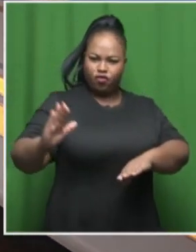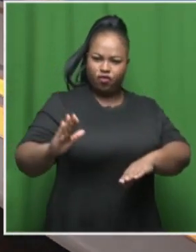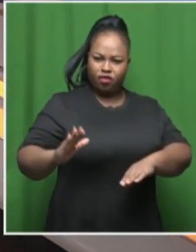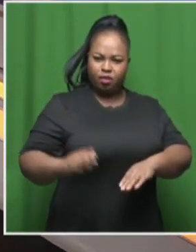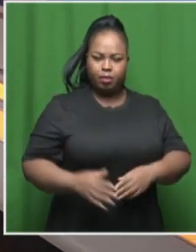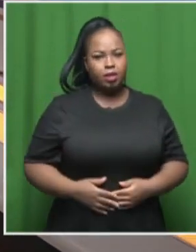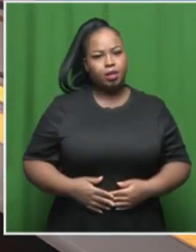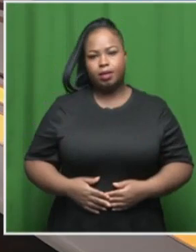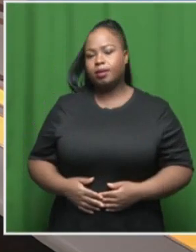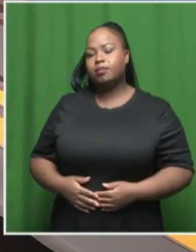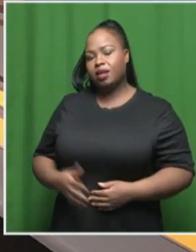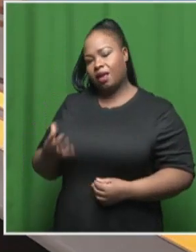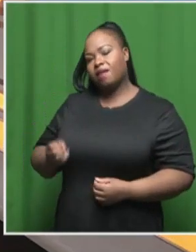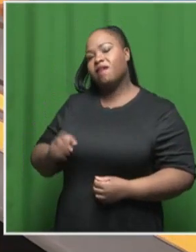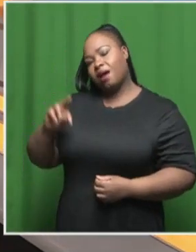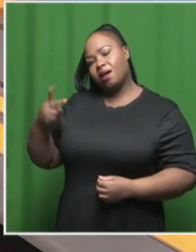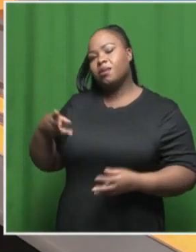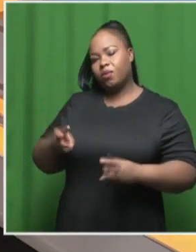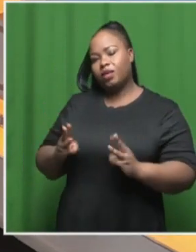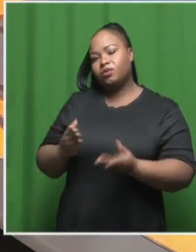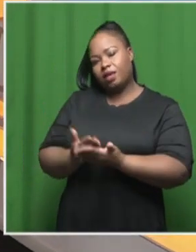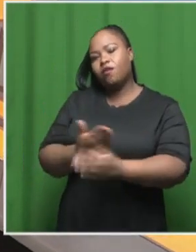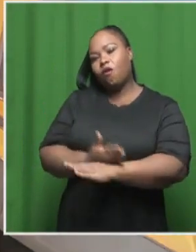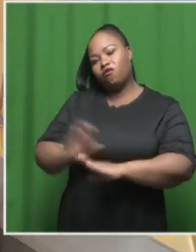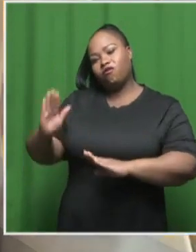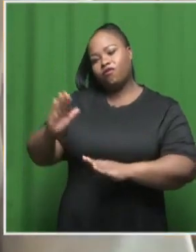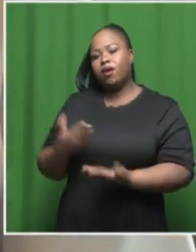there's definitely ways of removing a tattoo.